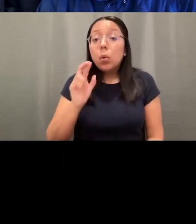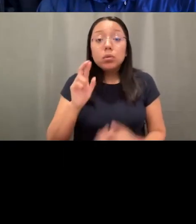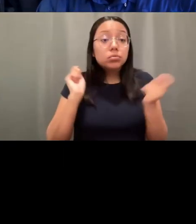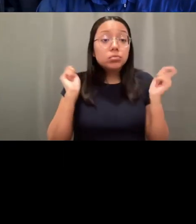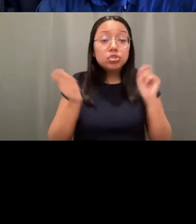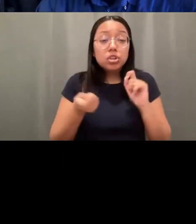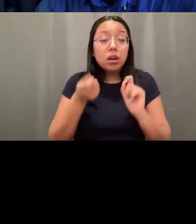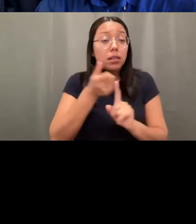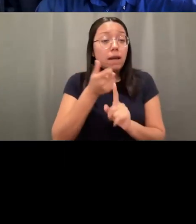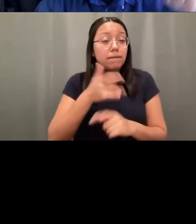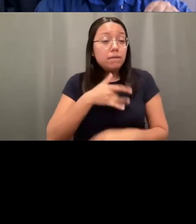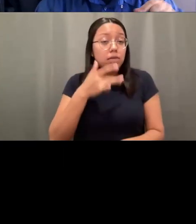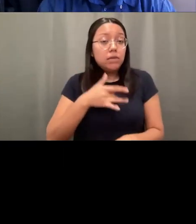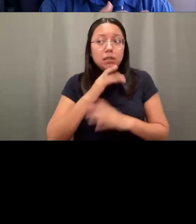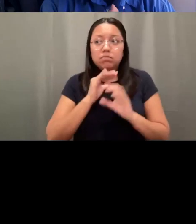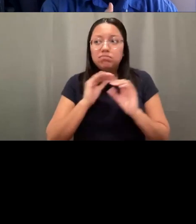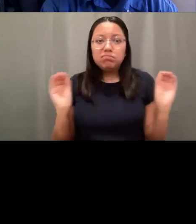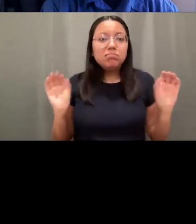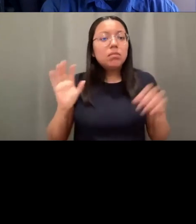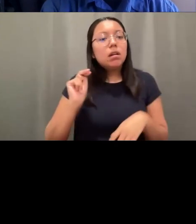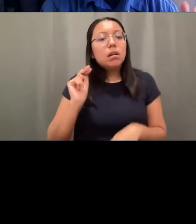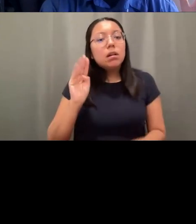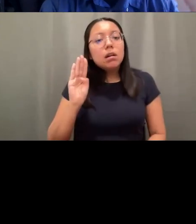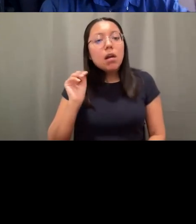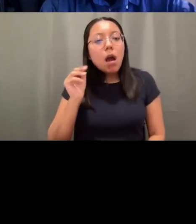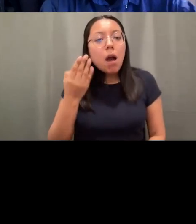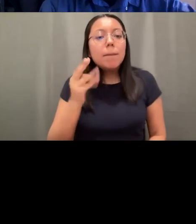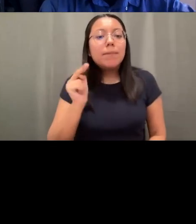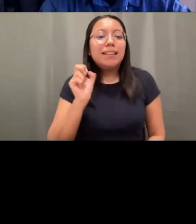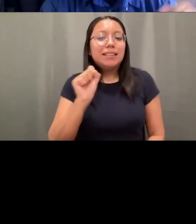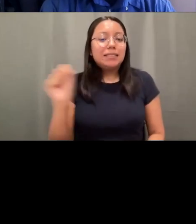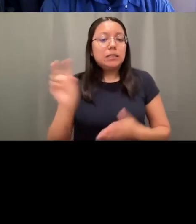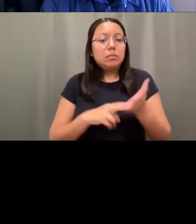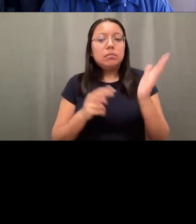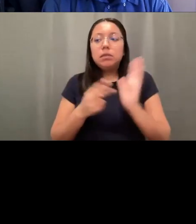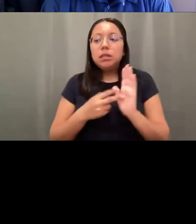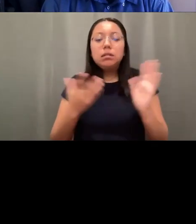to, feeling intense emotions and wanting to change that to